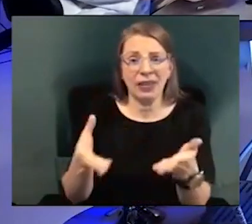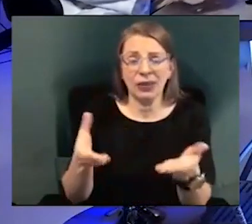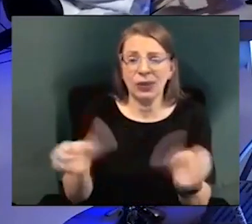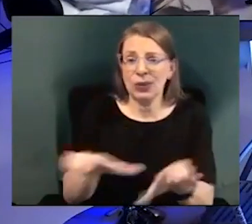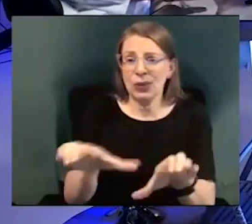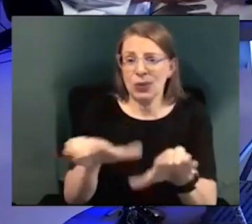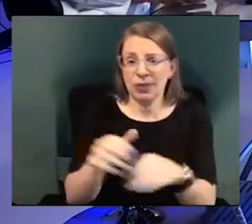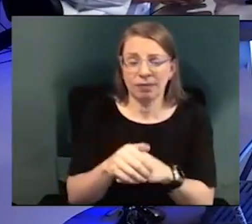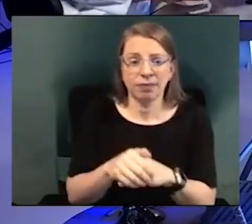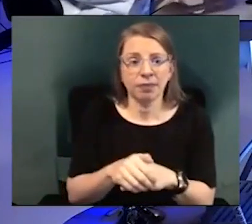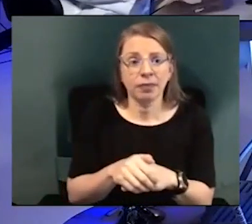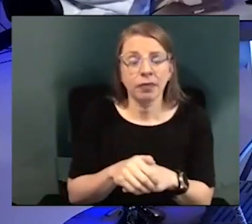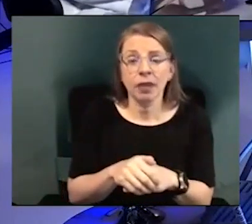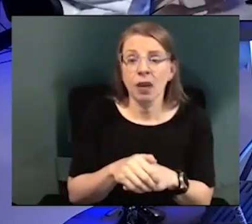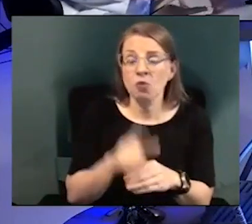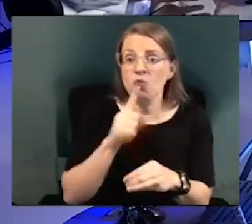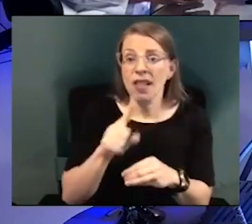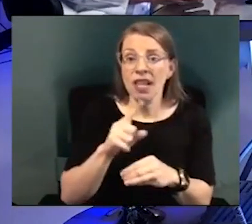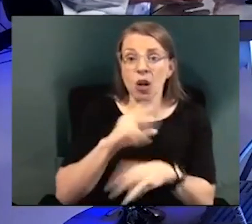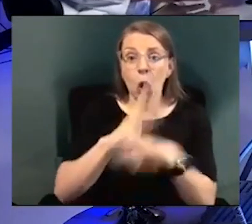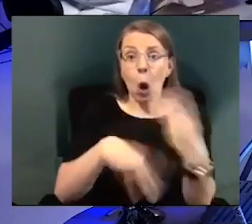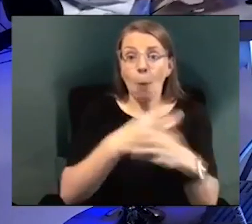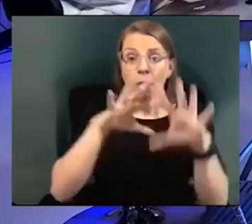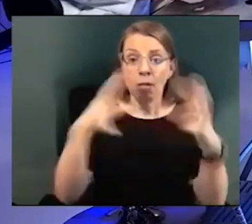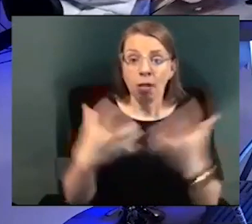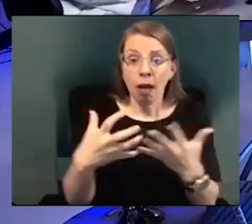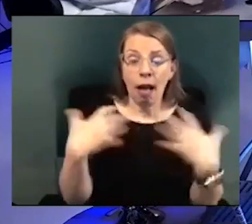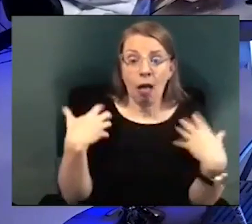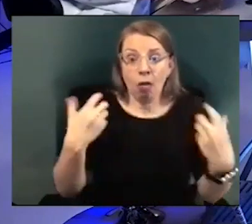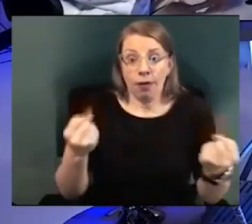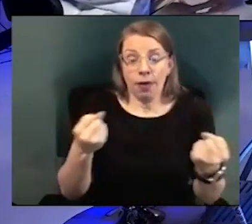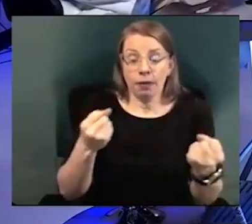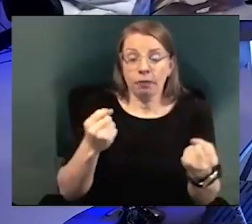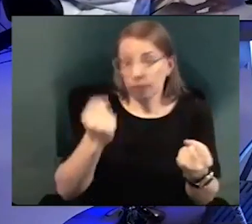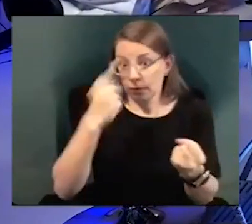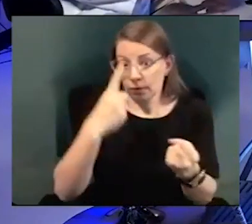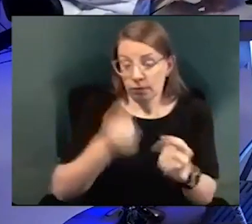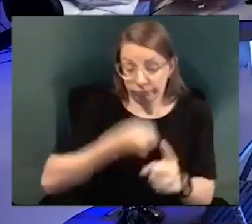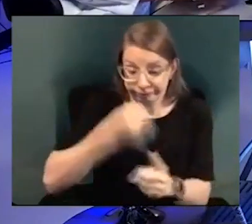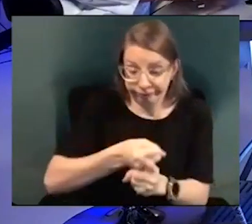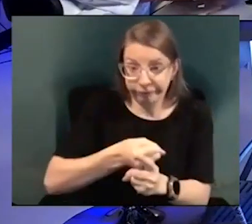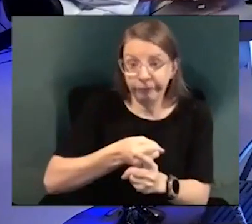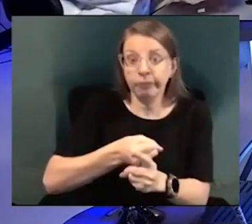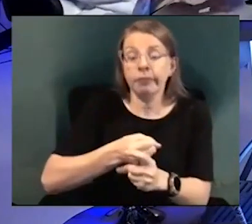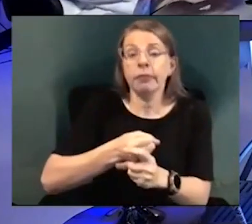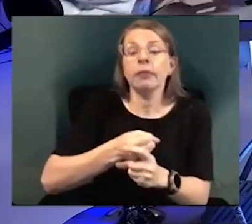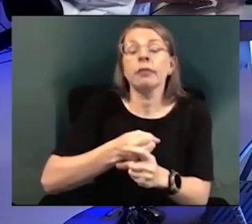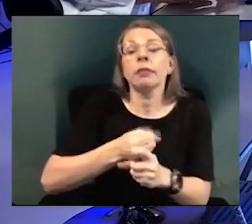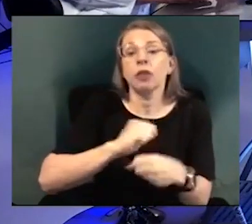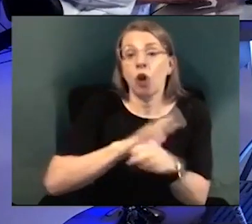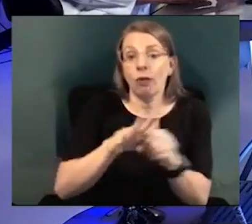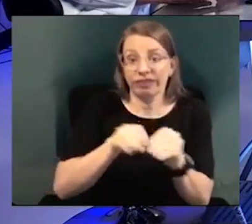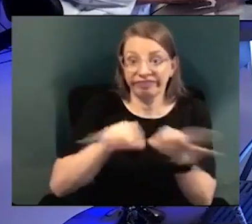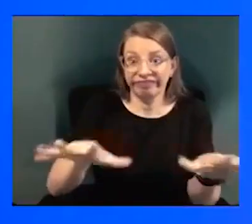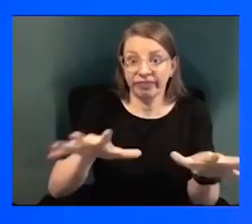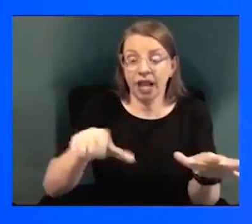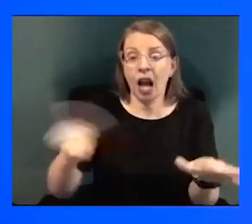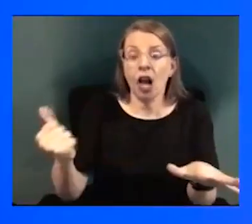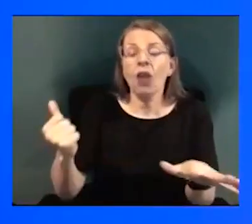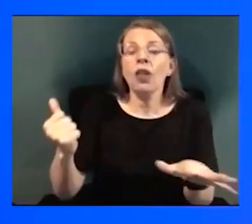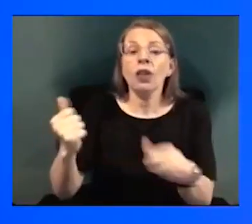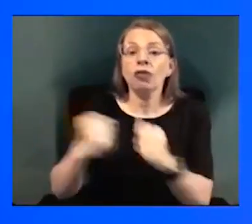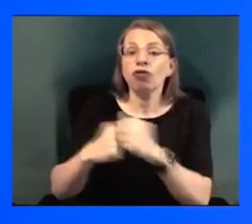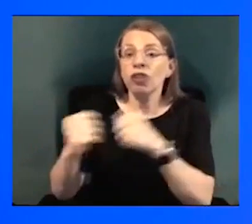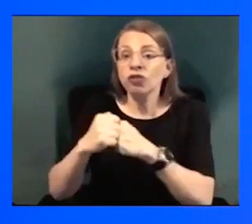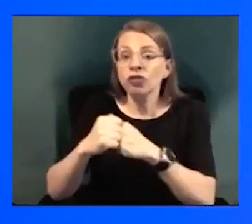point of just global health. We know that when the pandemic hit, other infrastructure and health programs were shut down.